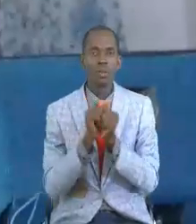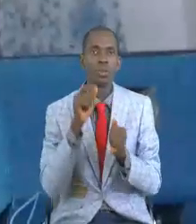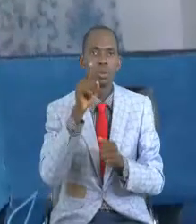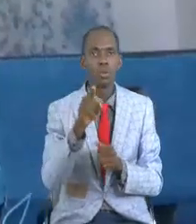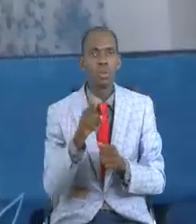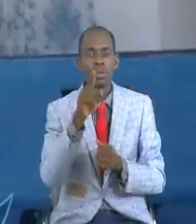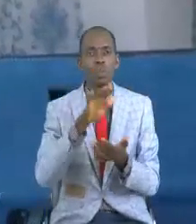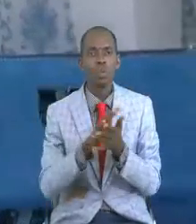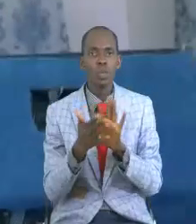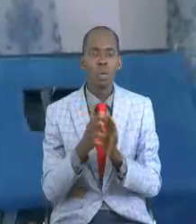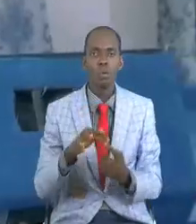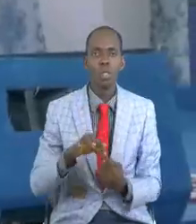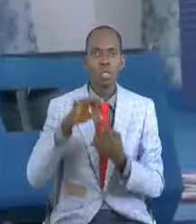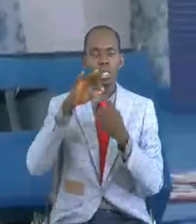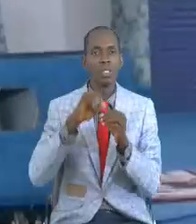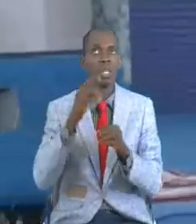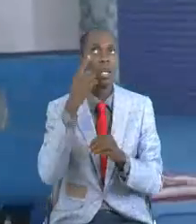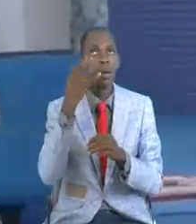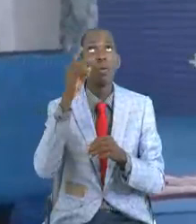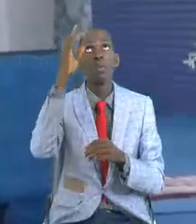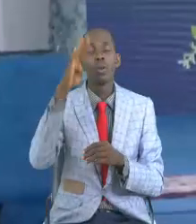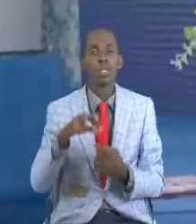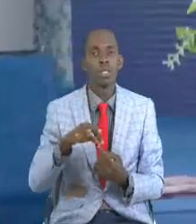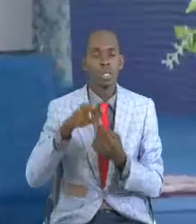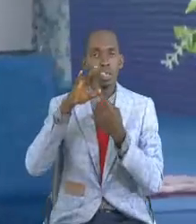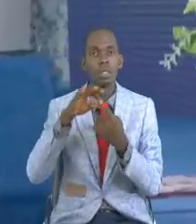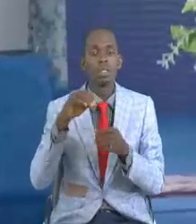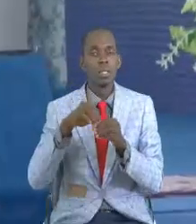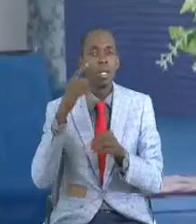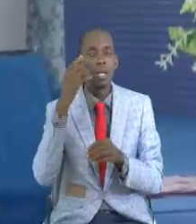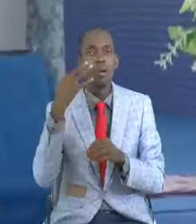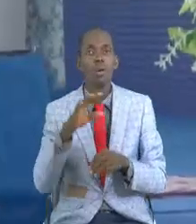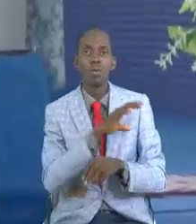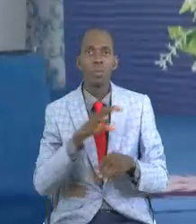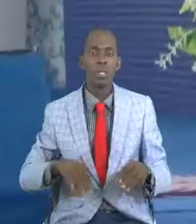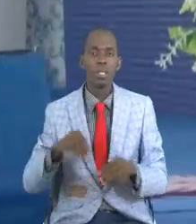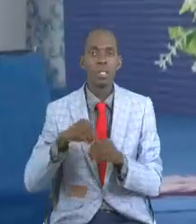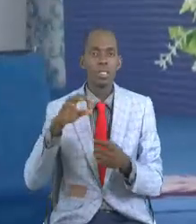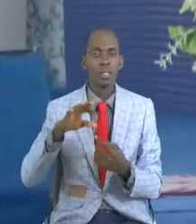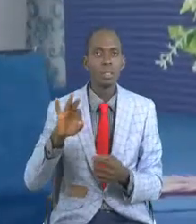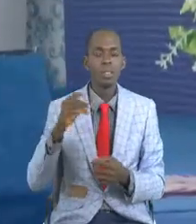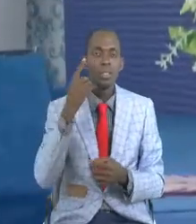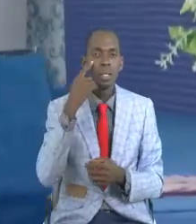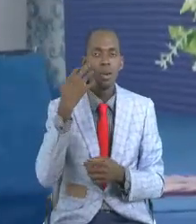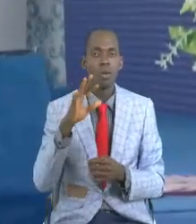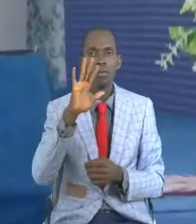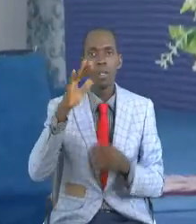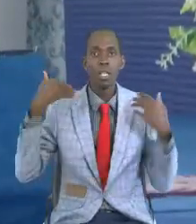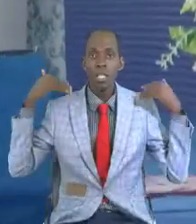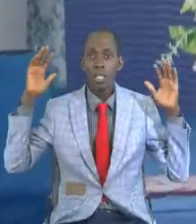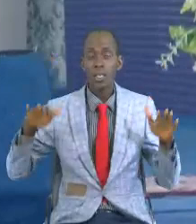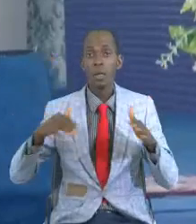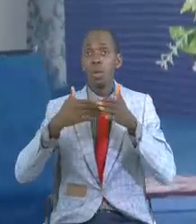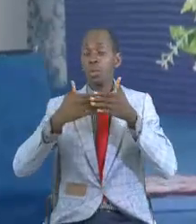special in the sight of God, in the sight of Christ, in the sight of angels, in the sight of your neighbors. You're no more like you used to